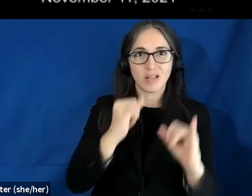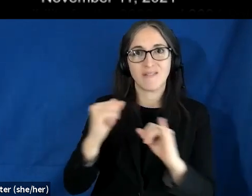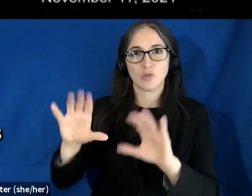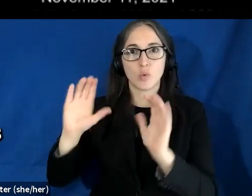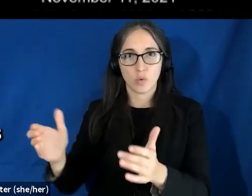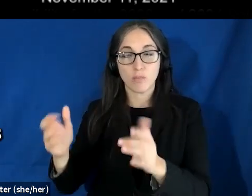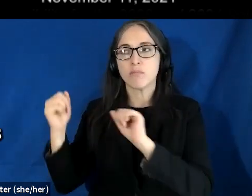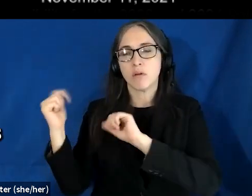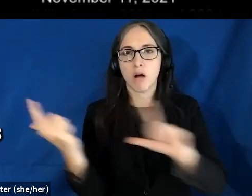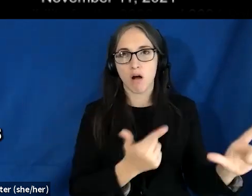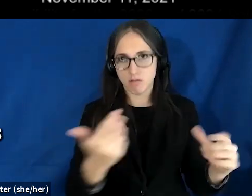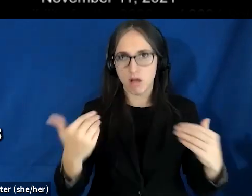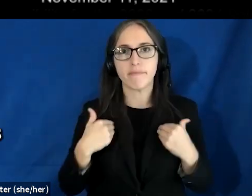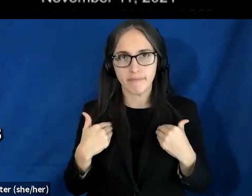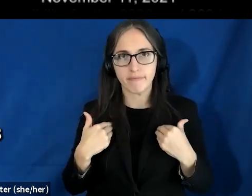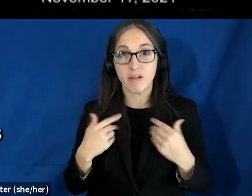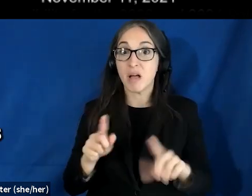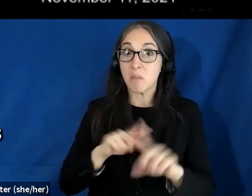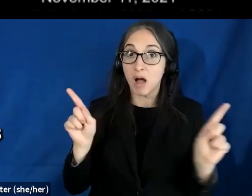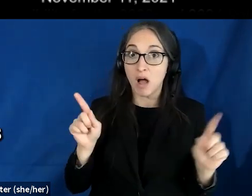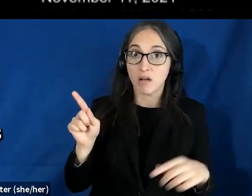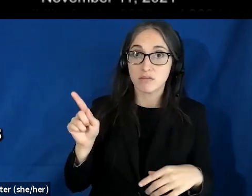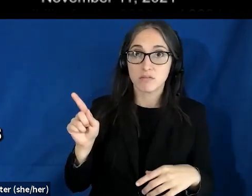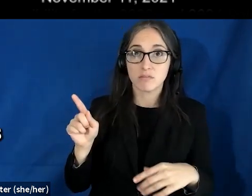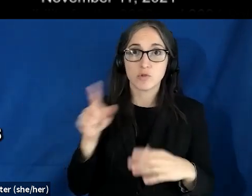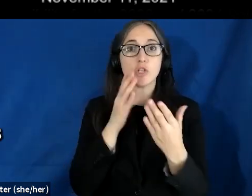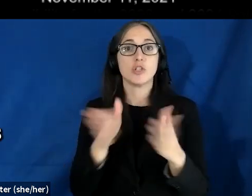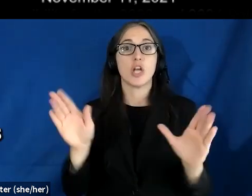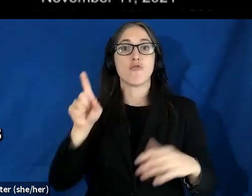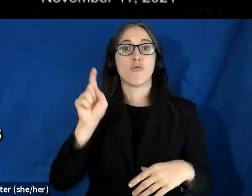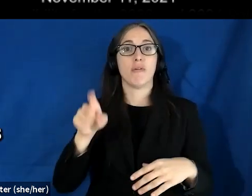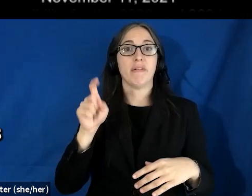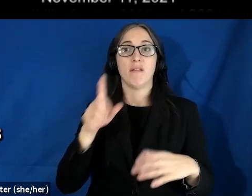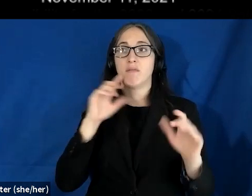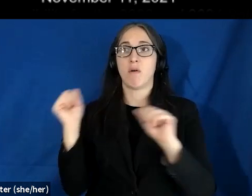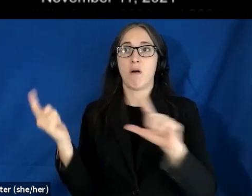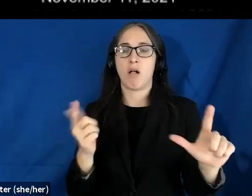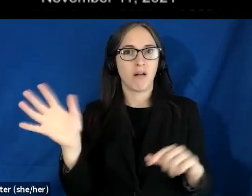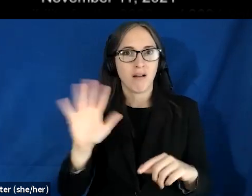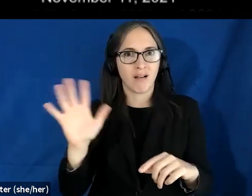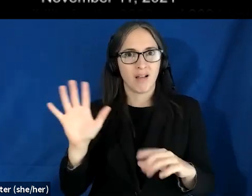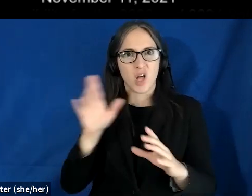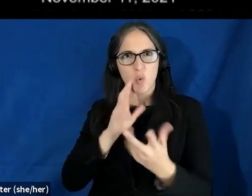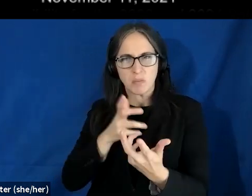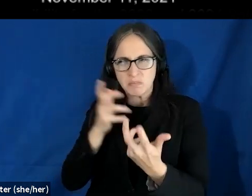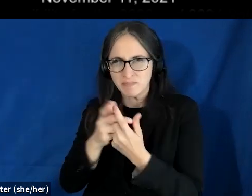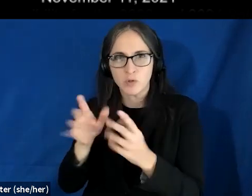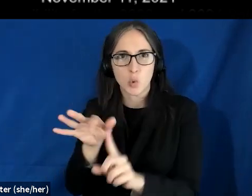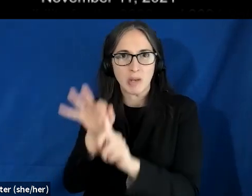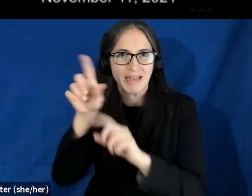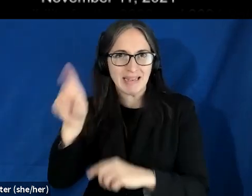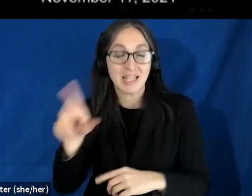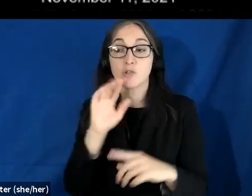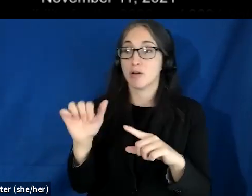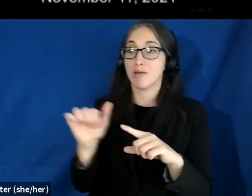them, but they would go beyond the general needs of everyone to those unique needs. So practices that are unique to